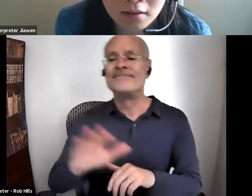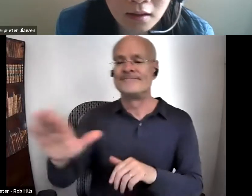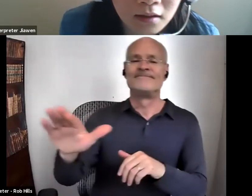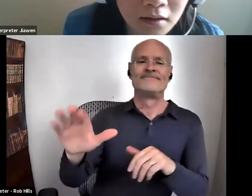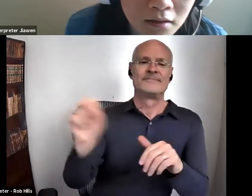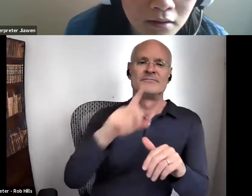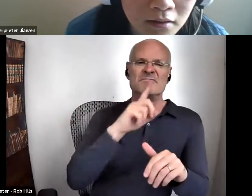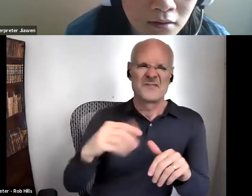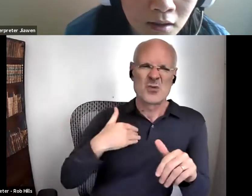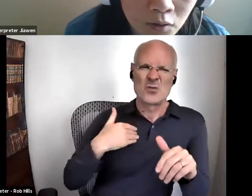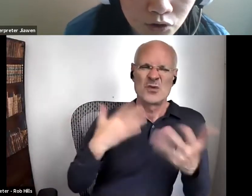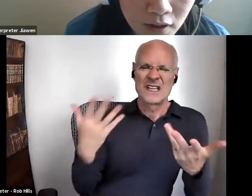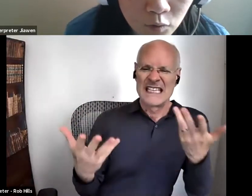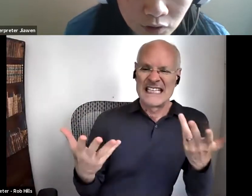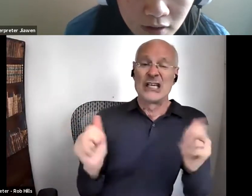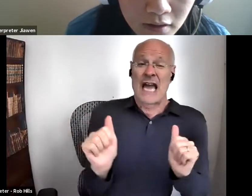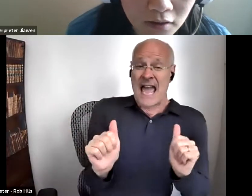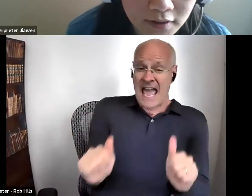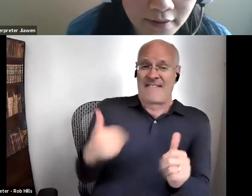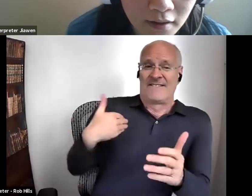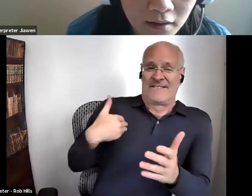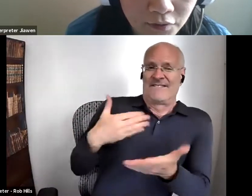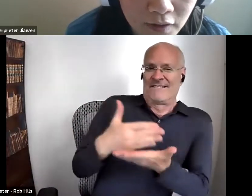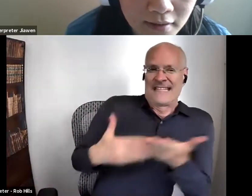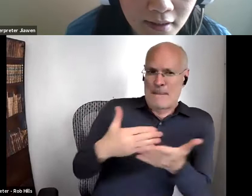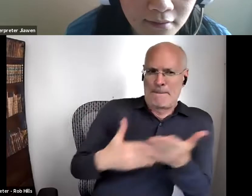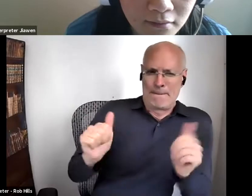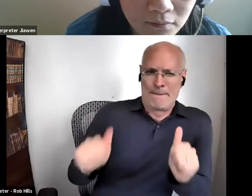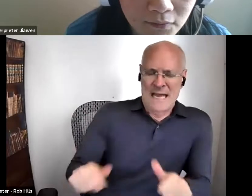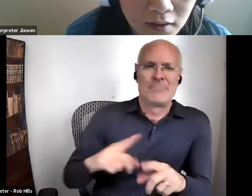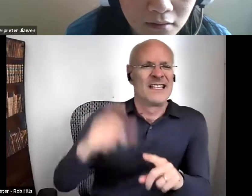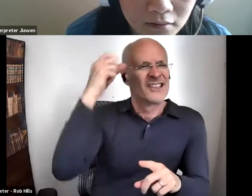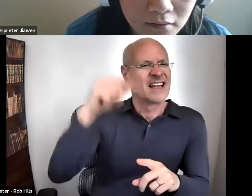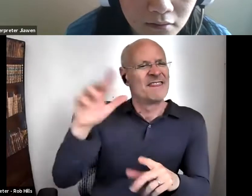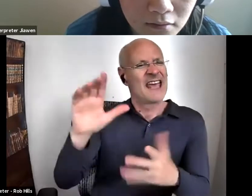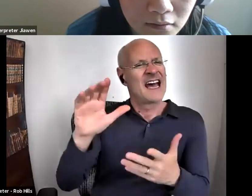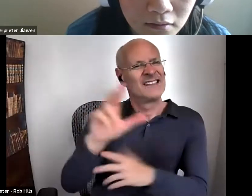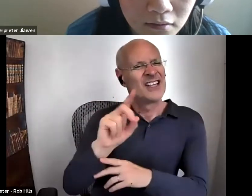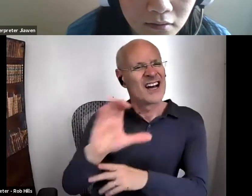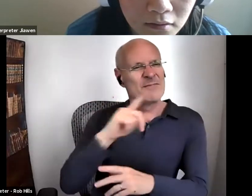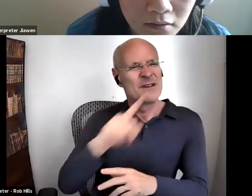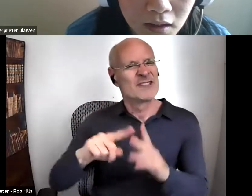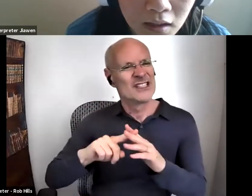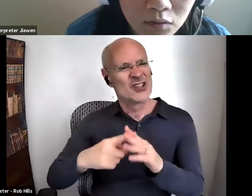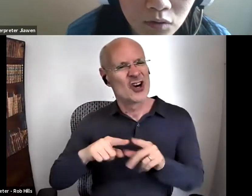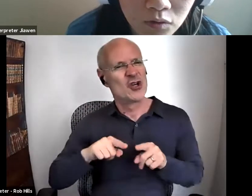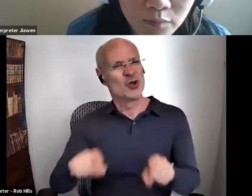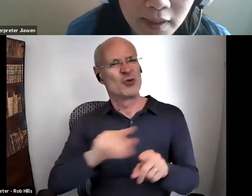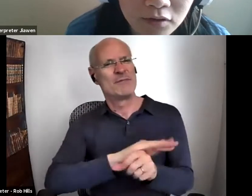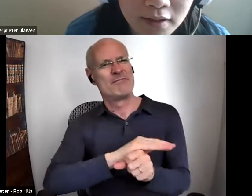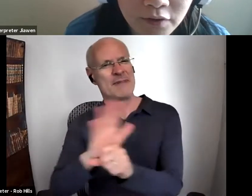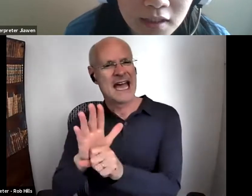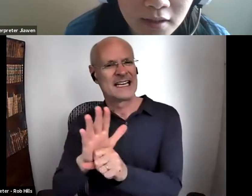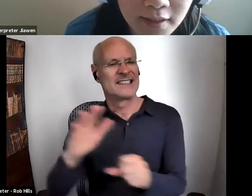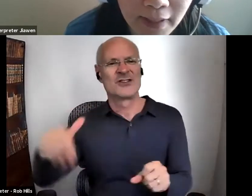but because this document kind of was rolled out during the pandemic, we don't have a way to get them to the schools just yet. So